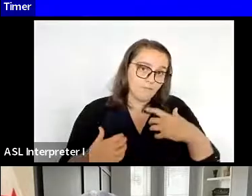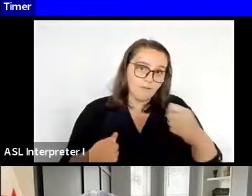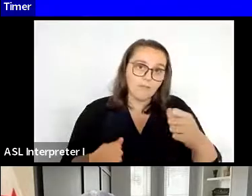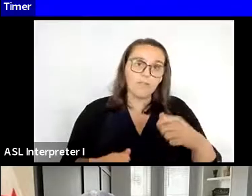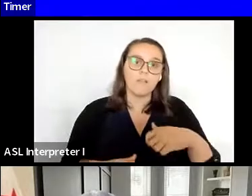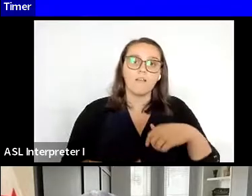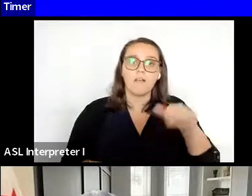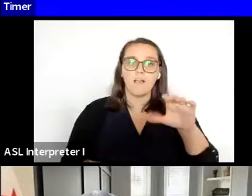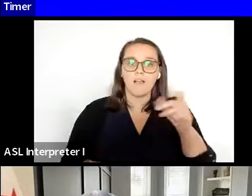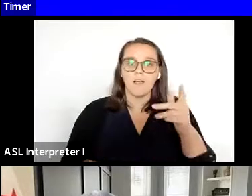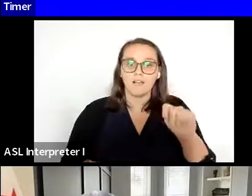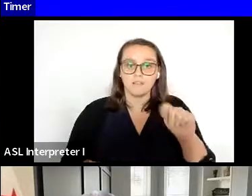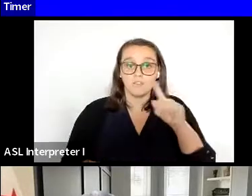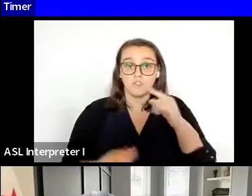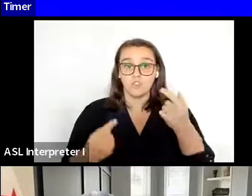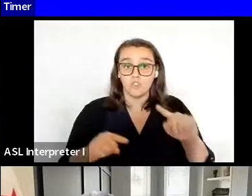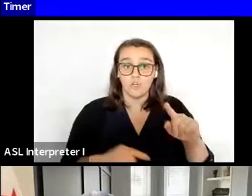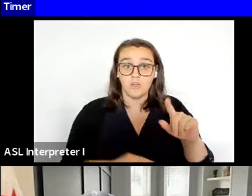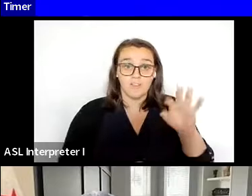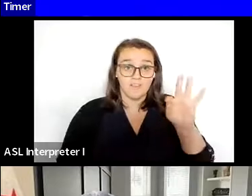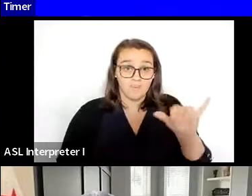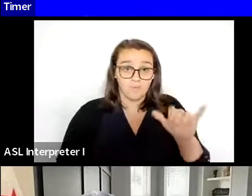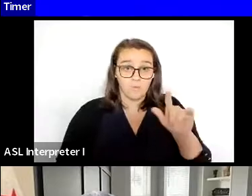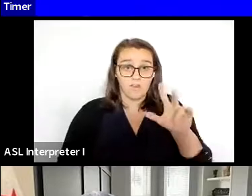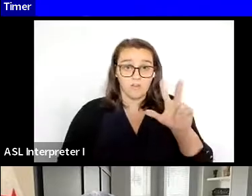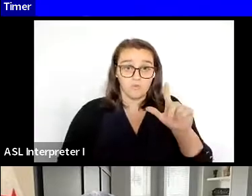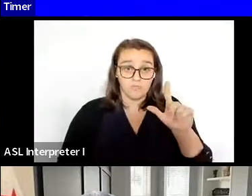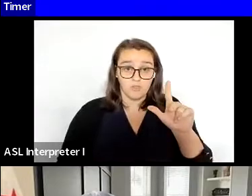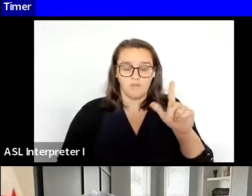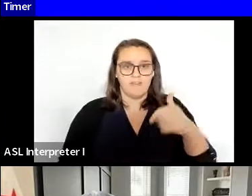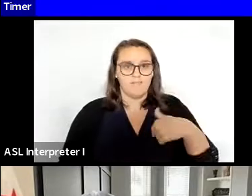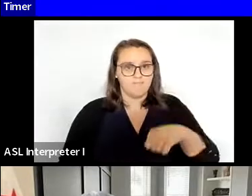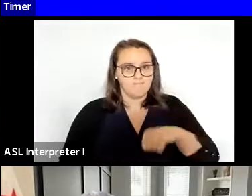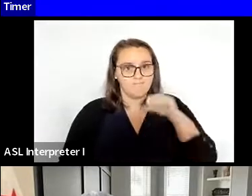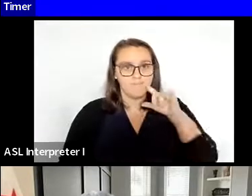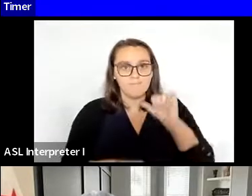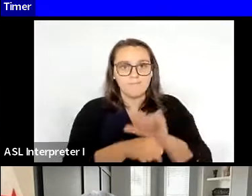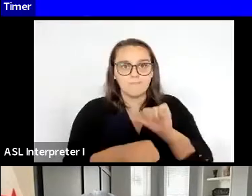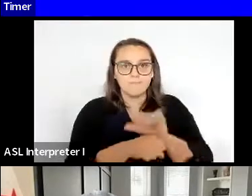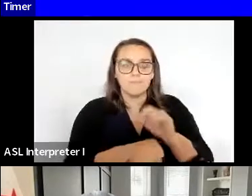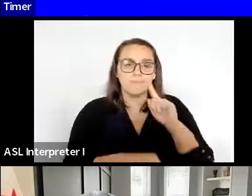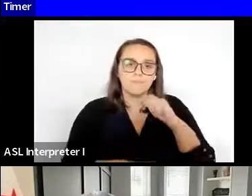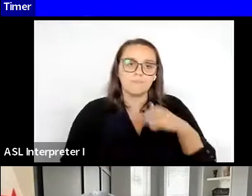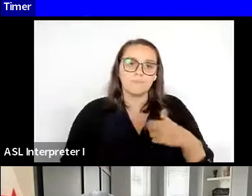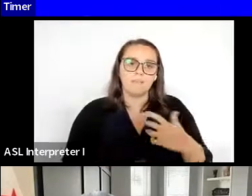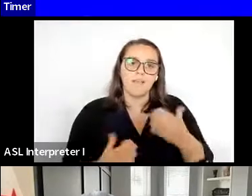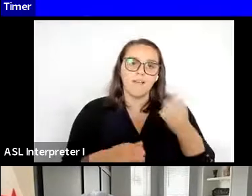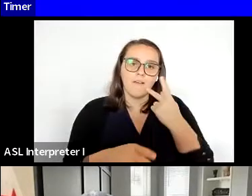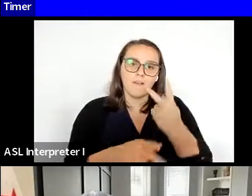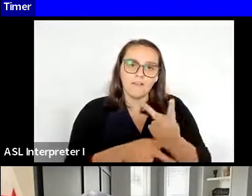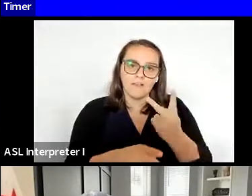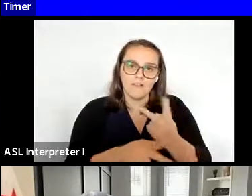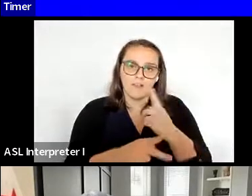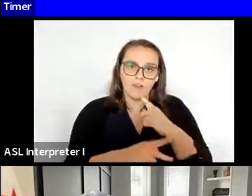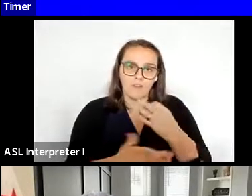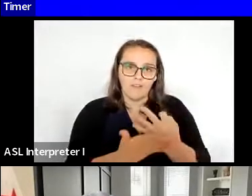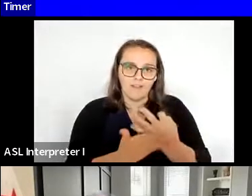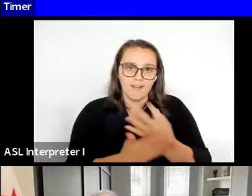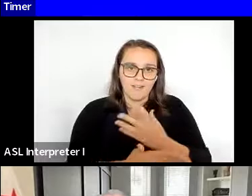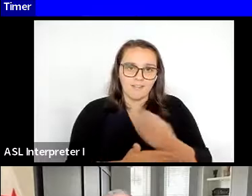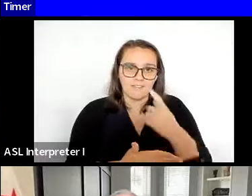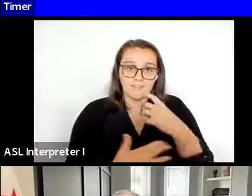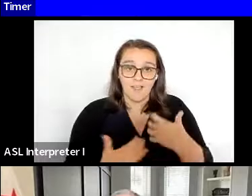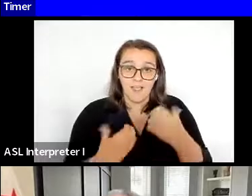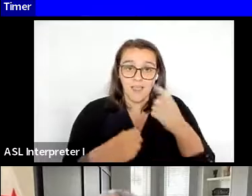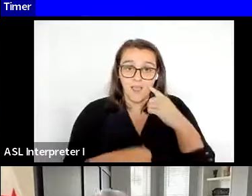During the FY23 budget, I was proud to work with the Department of Healthcare Finance, Chairperson, the Health Committee Chair, Mr.